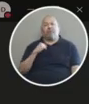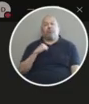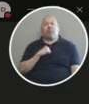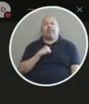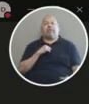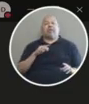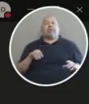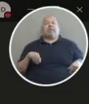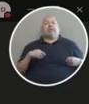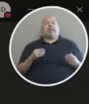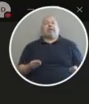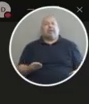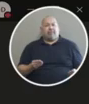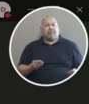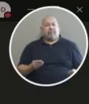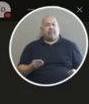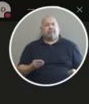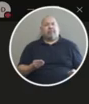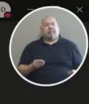gave